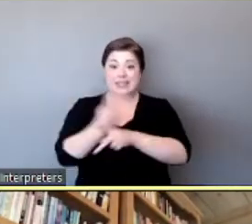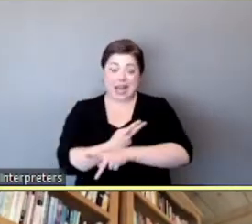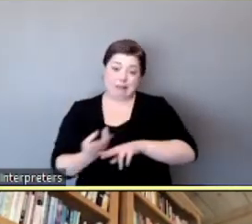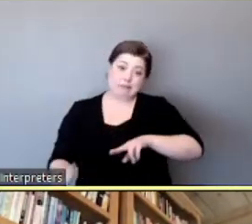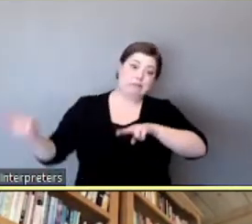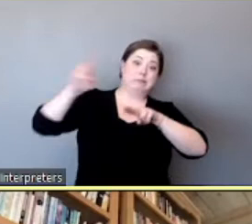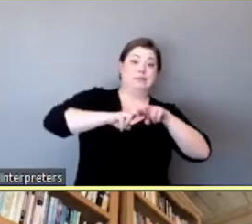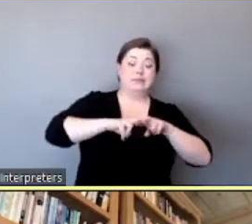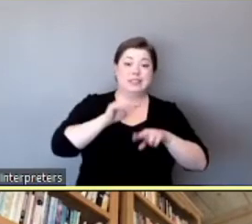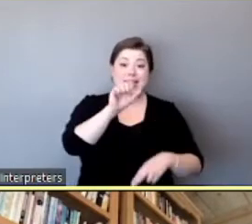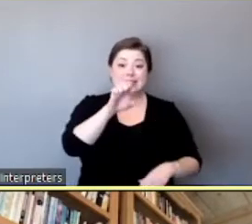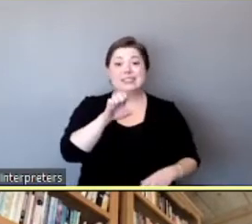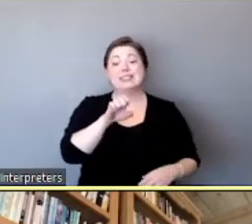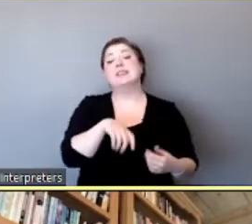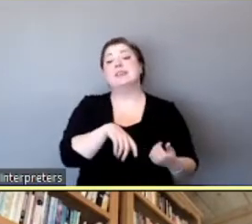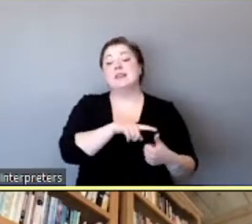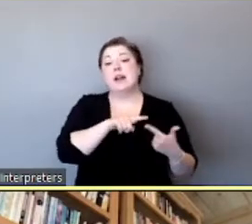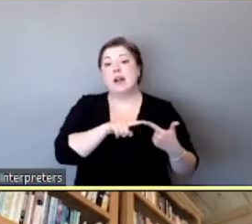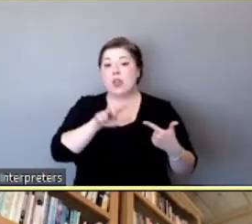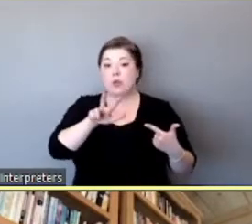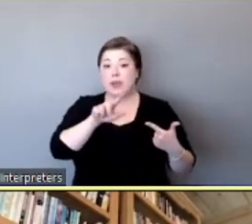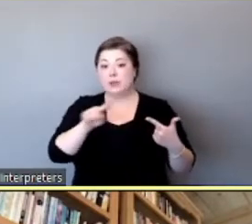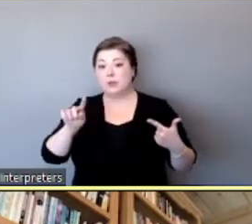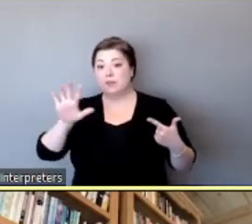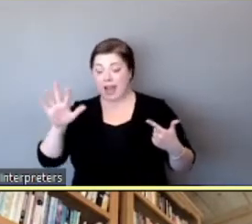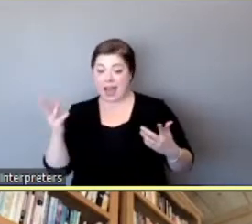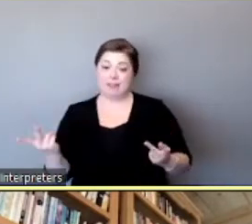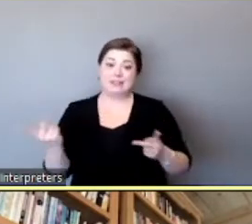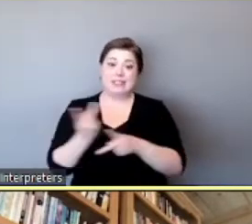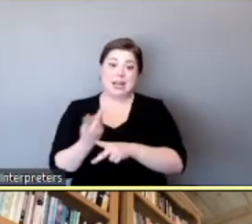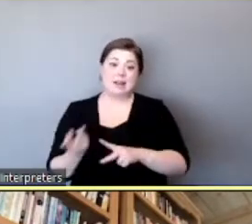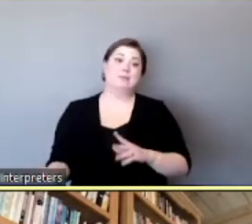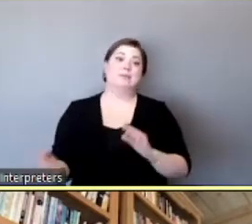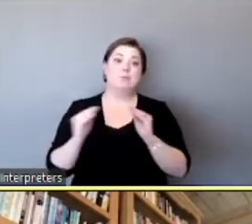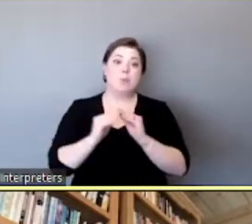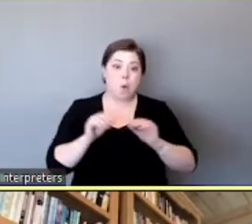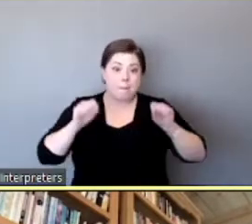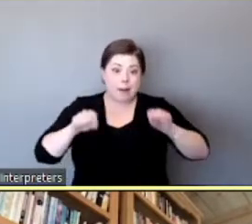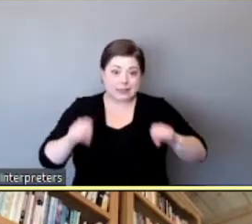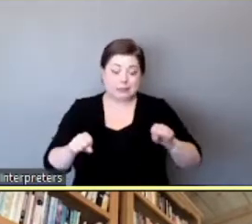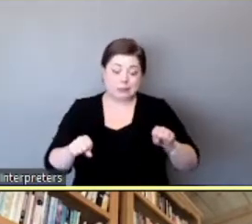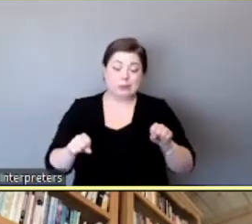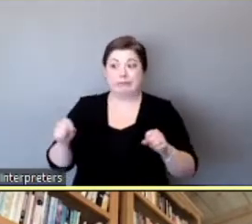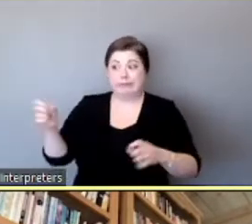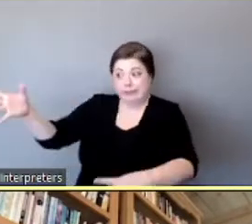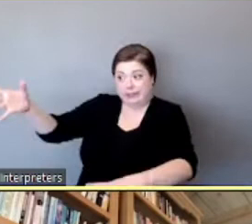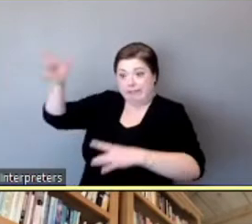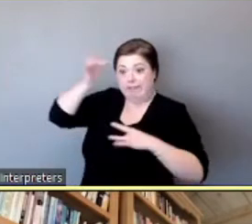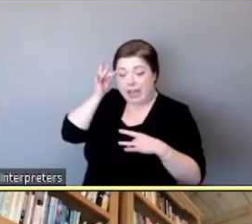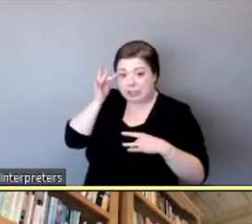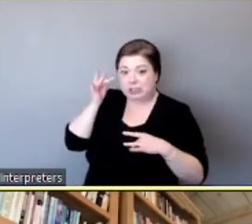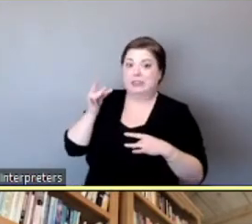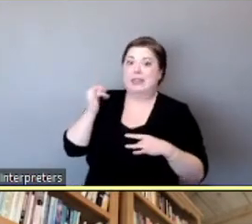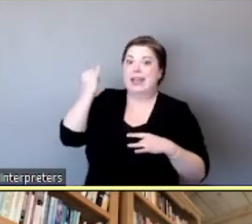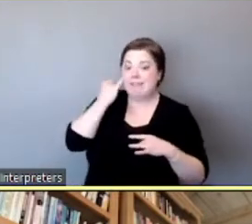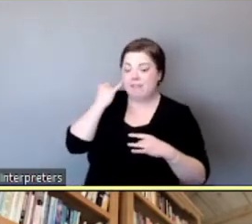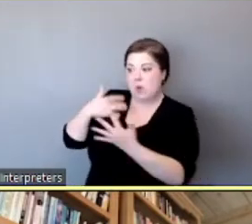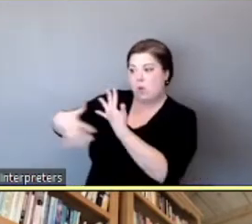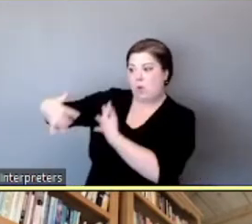5-fold chance of getting infected if you're around someone with the Delta variant.